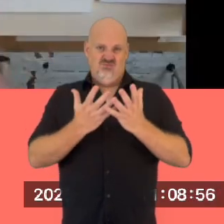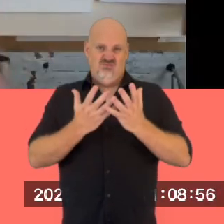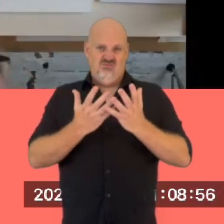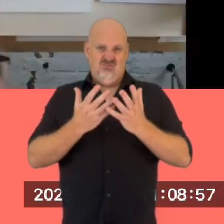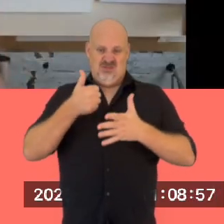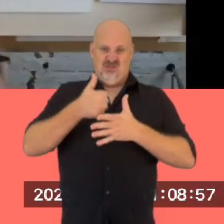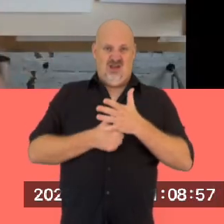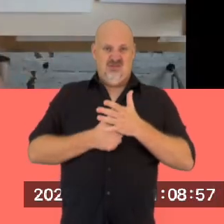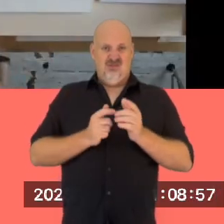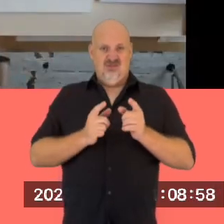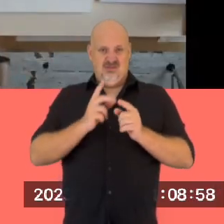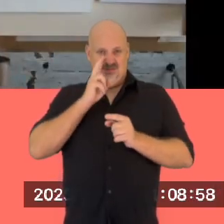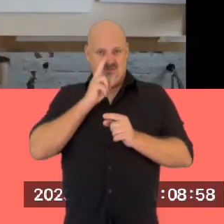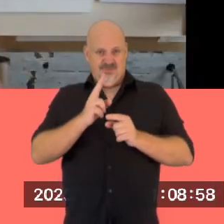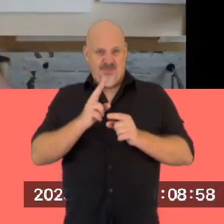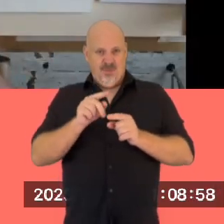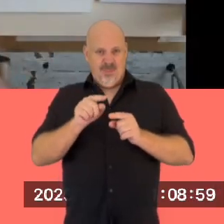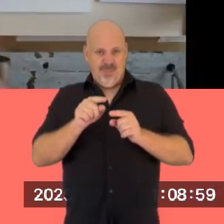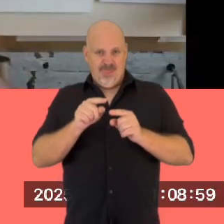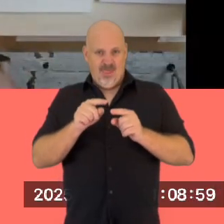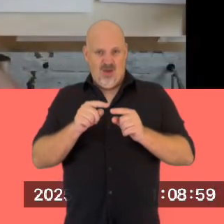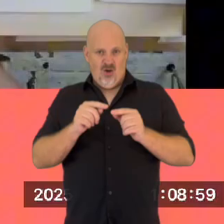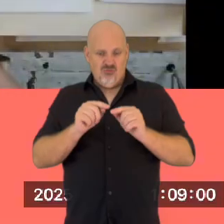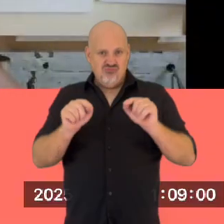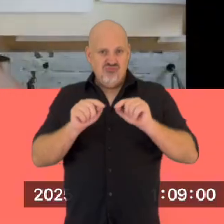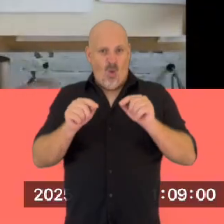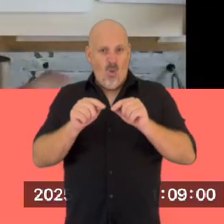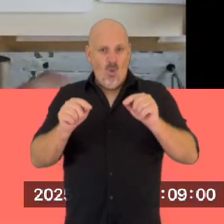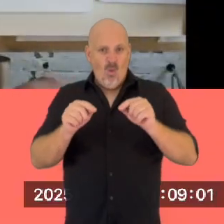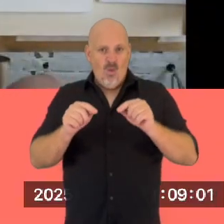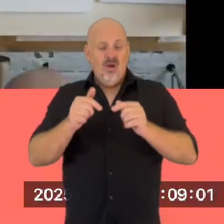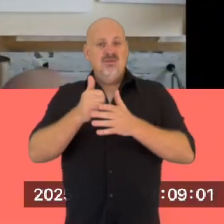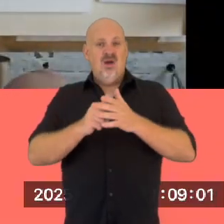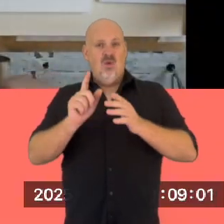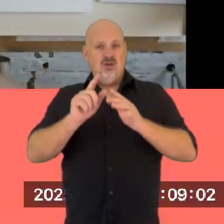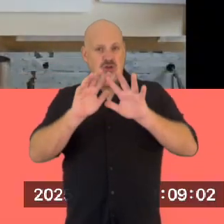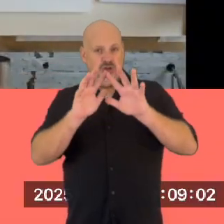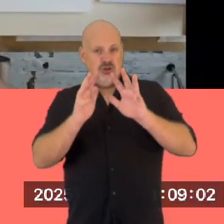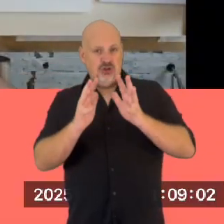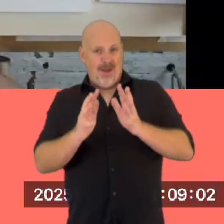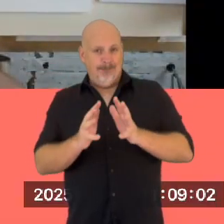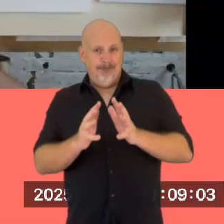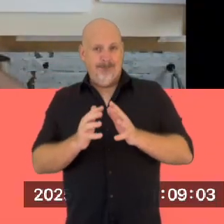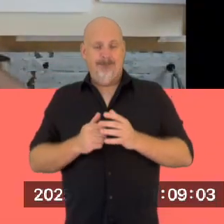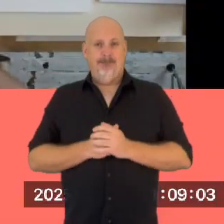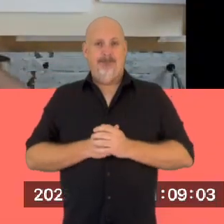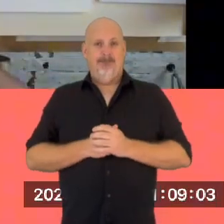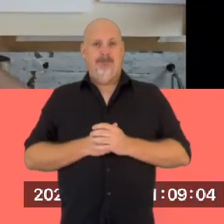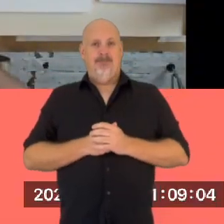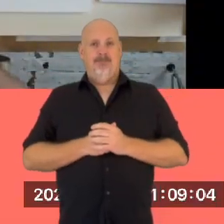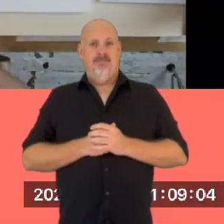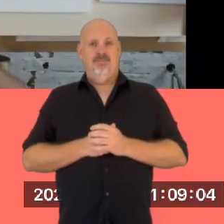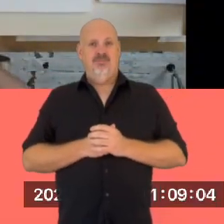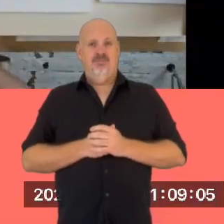the great way to start. So look at the rose in front of you. We can